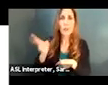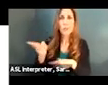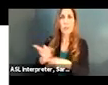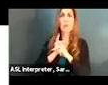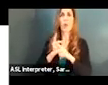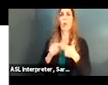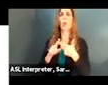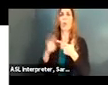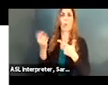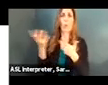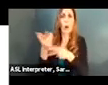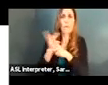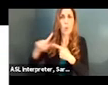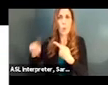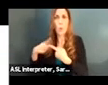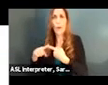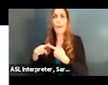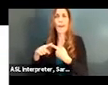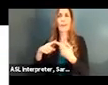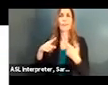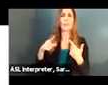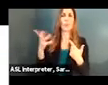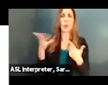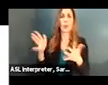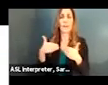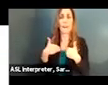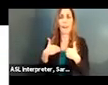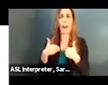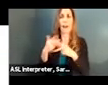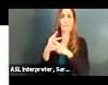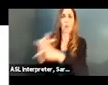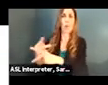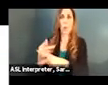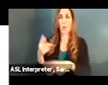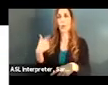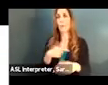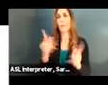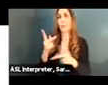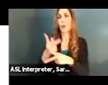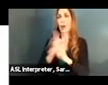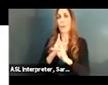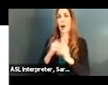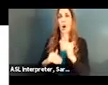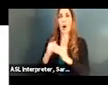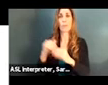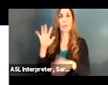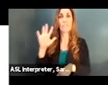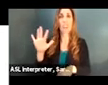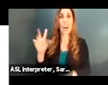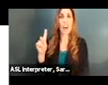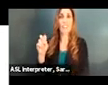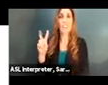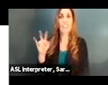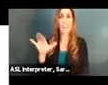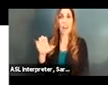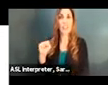what you've loaned. You can see what you have out on loan. People can borrow up to 5 devices. If you